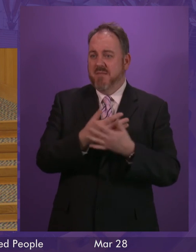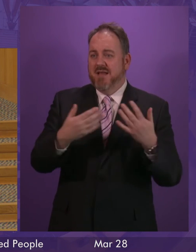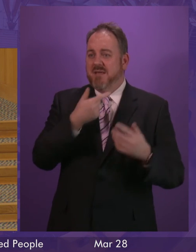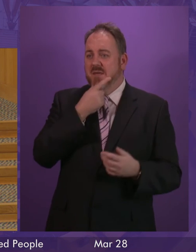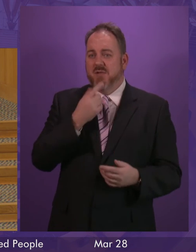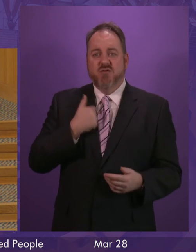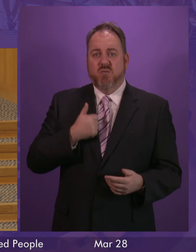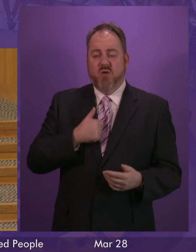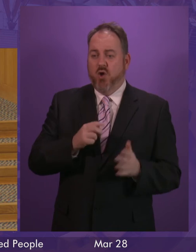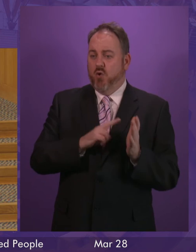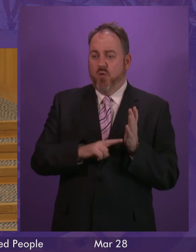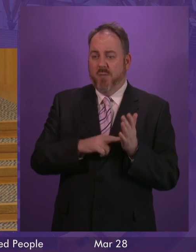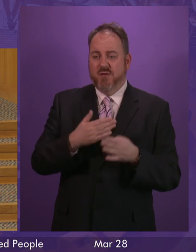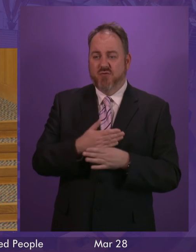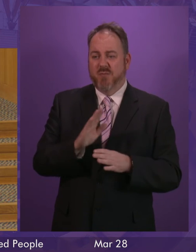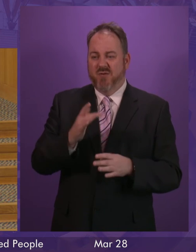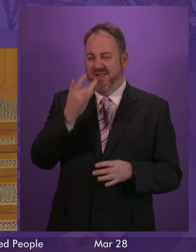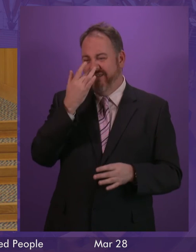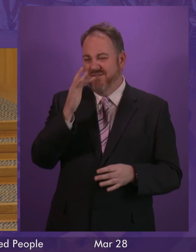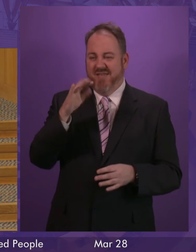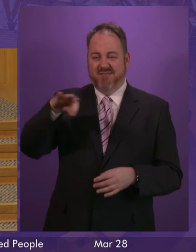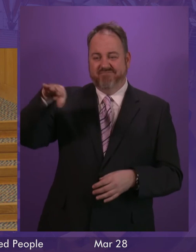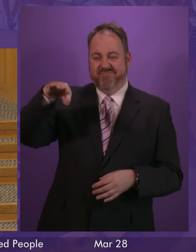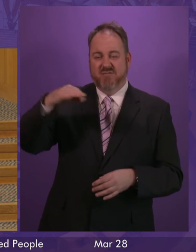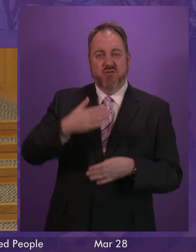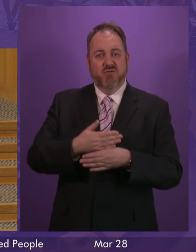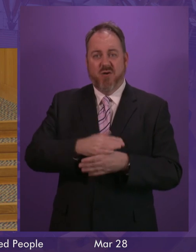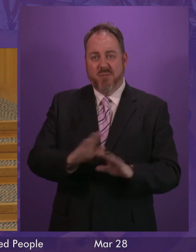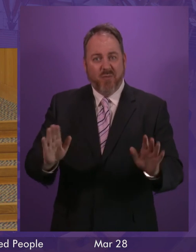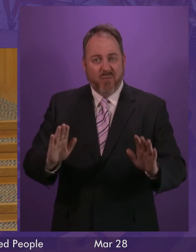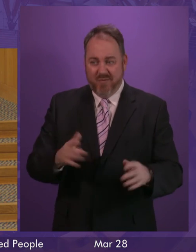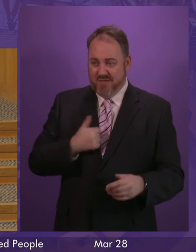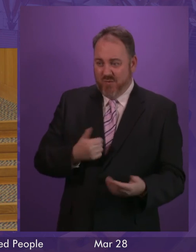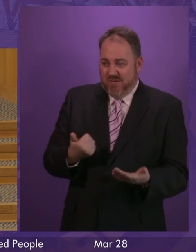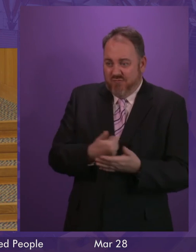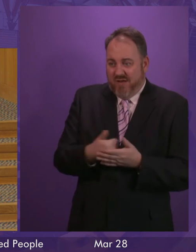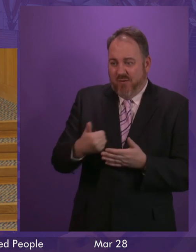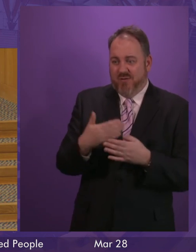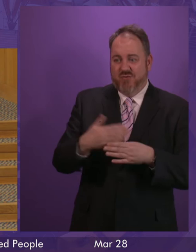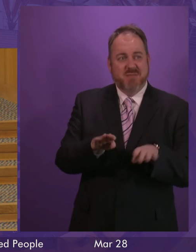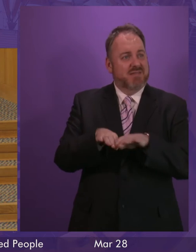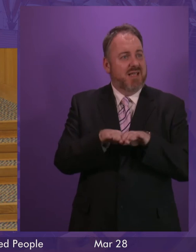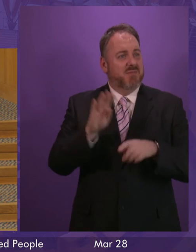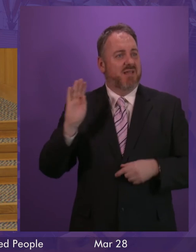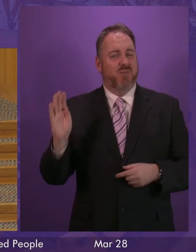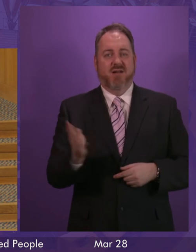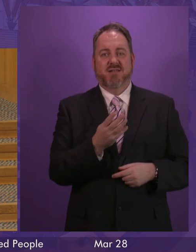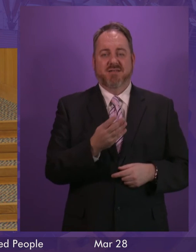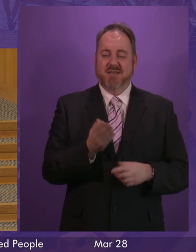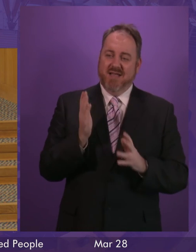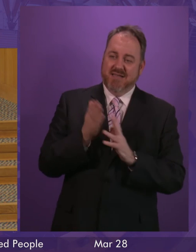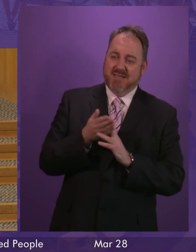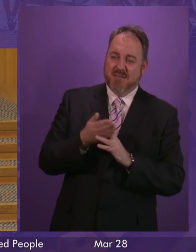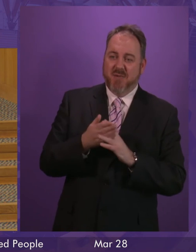not a job that's been created for them. They want to be mainstream. They want accessibility to workplaces. They want accessibility to